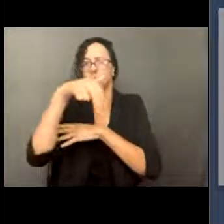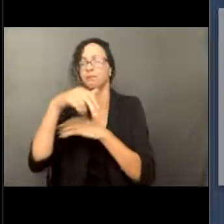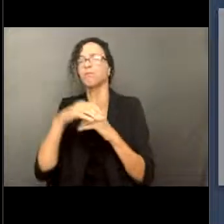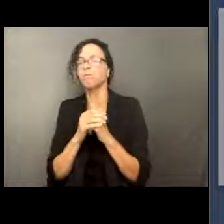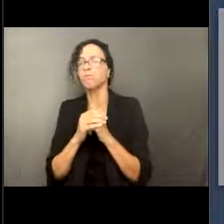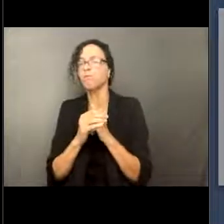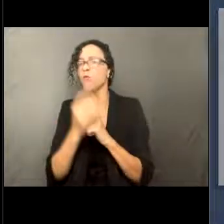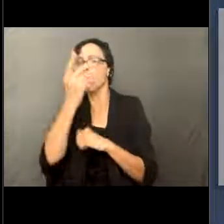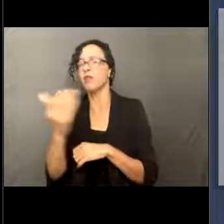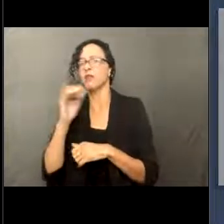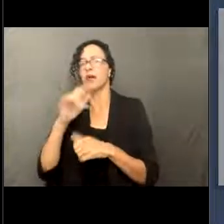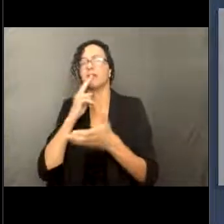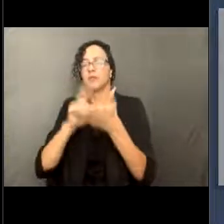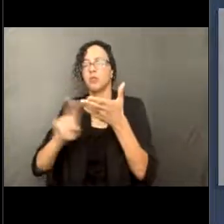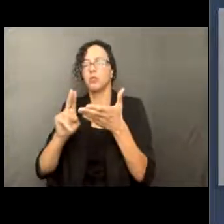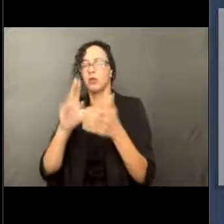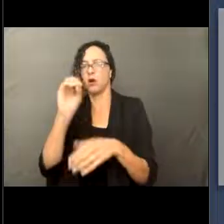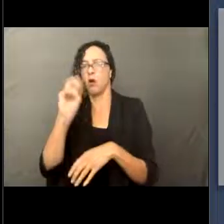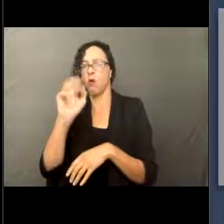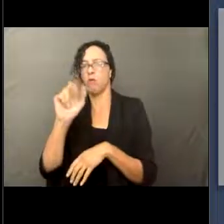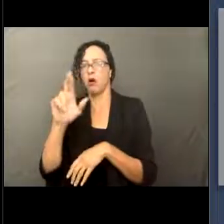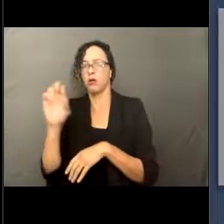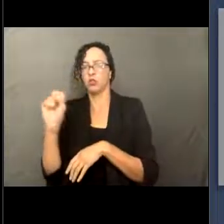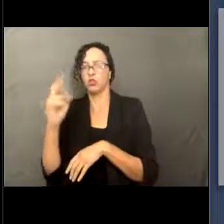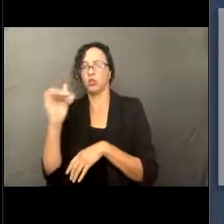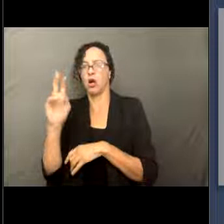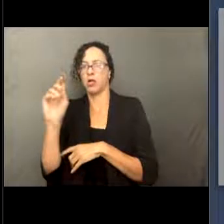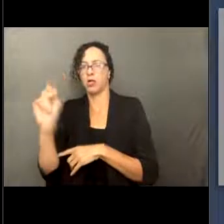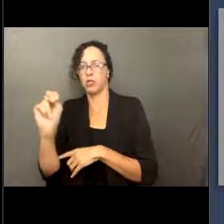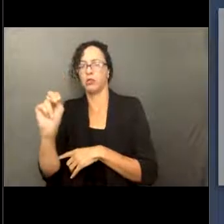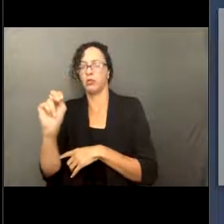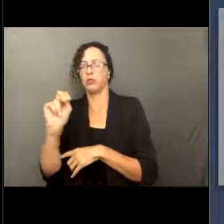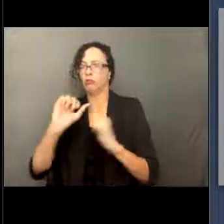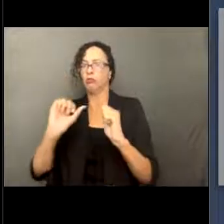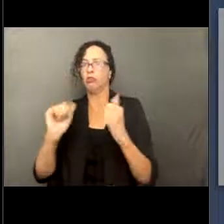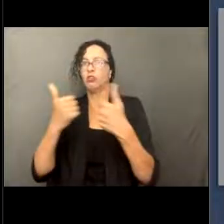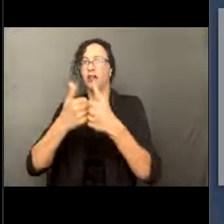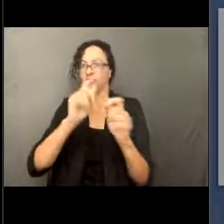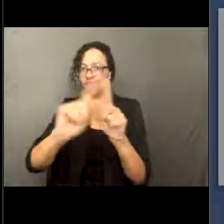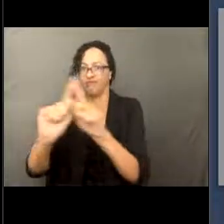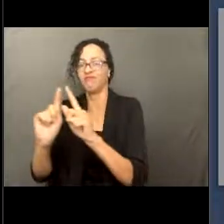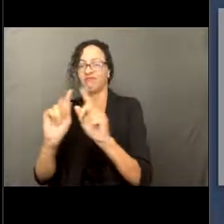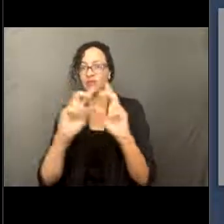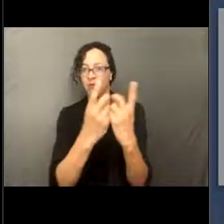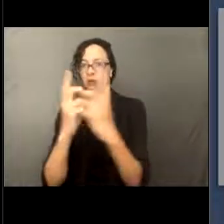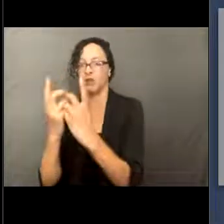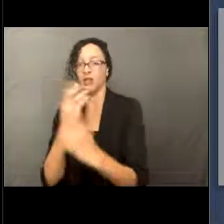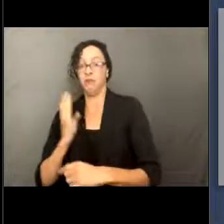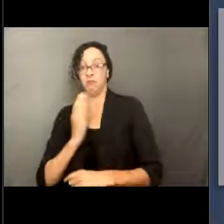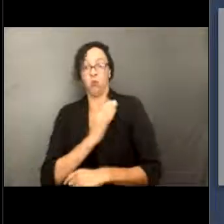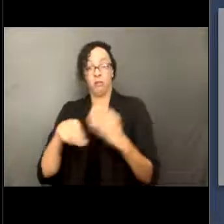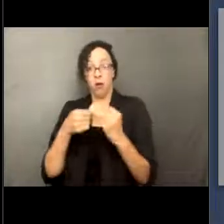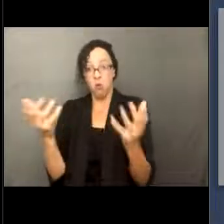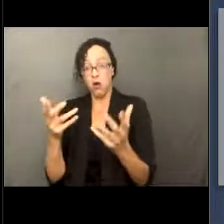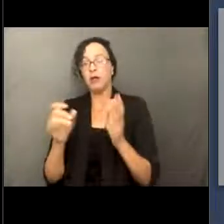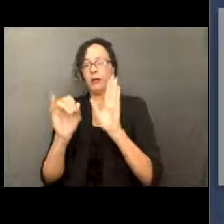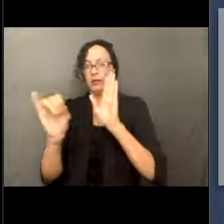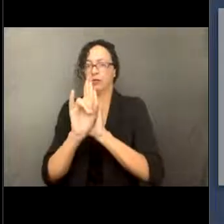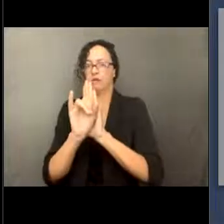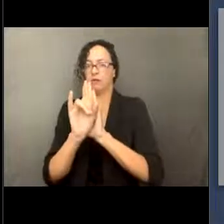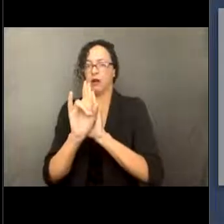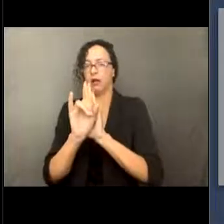Secretary Omashakin challenged the various departments and boards on was identifying in the state